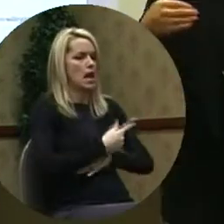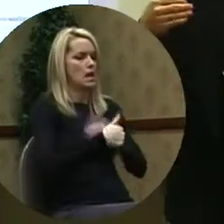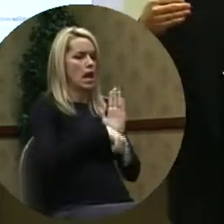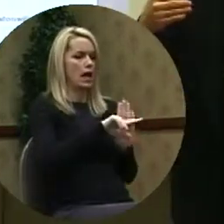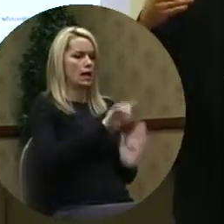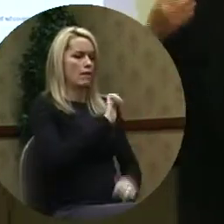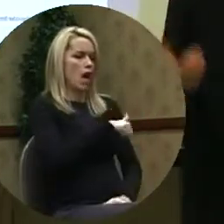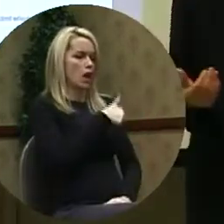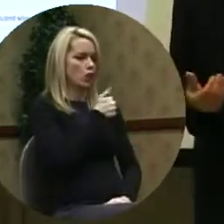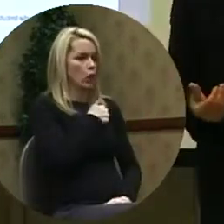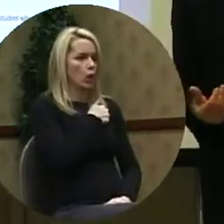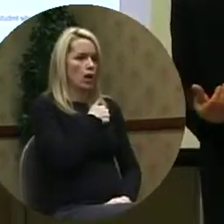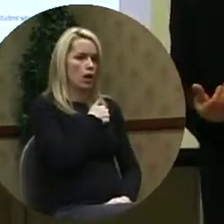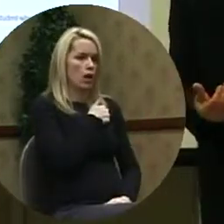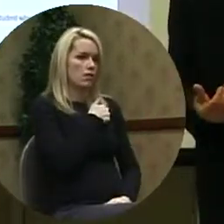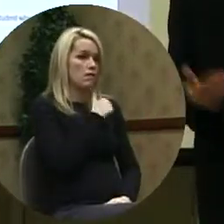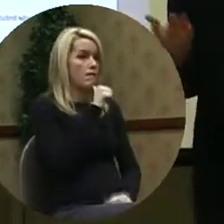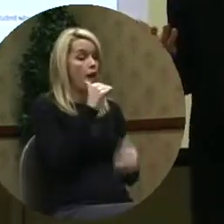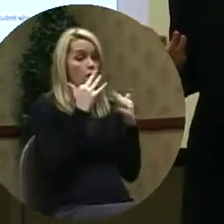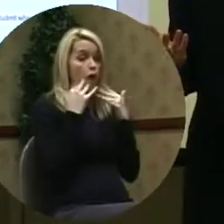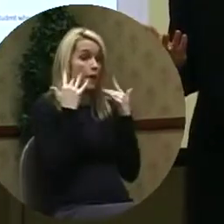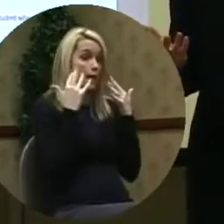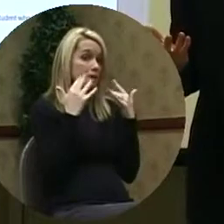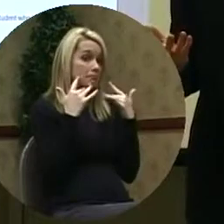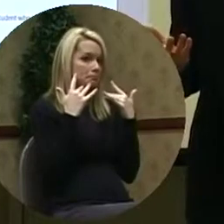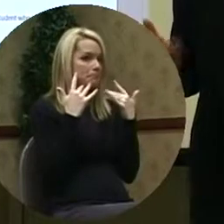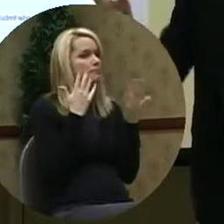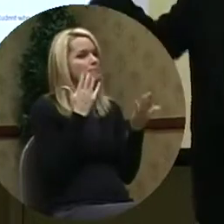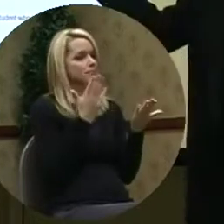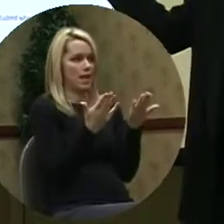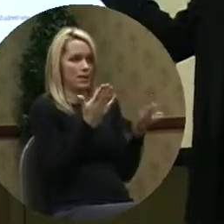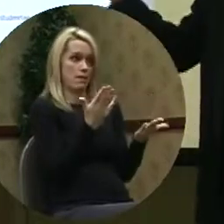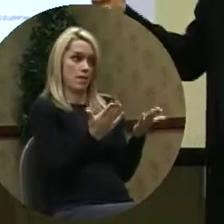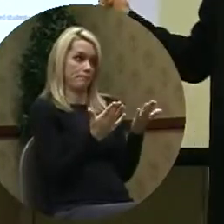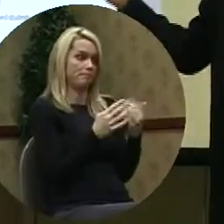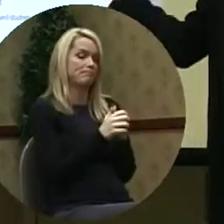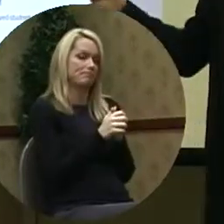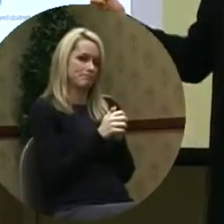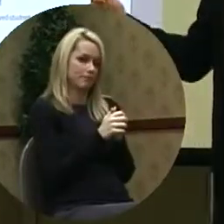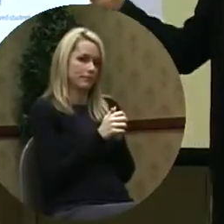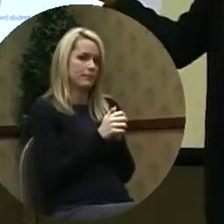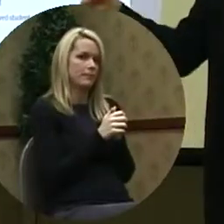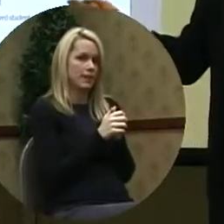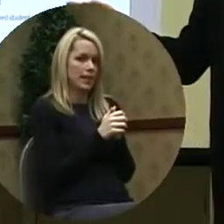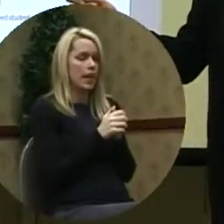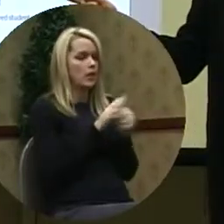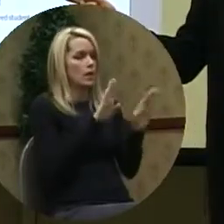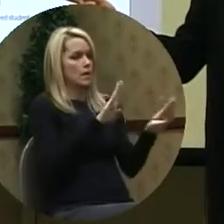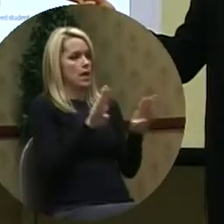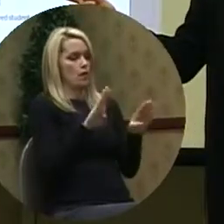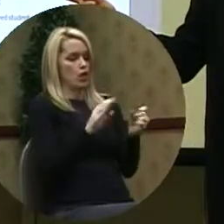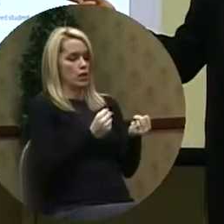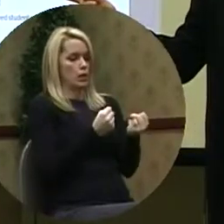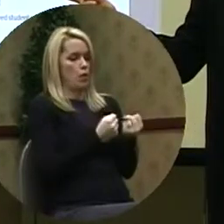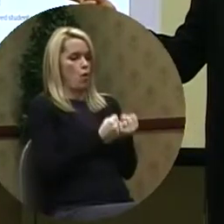negative and unfriendly? Possibly. In building a behavior support plan,